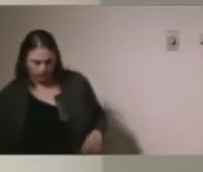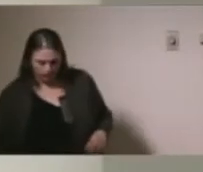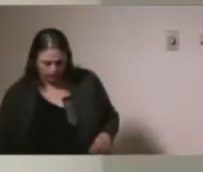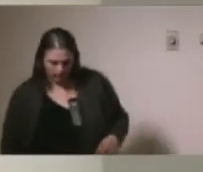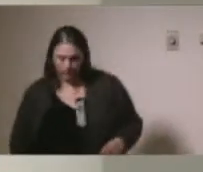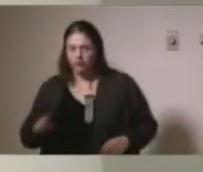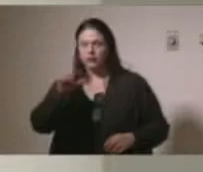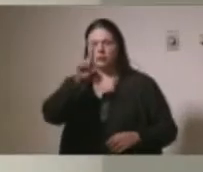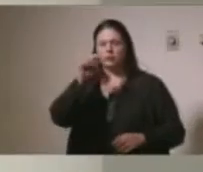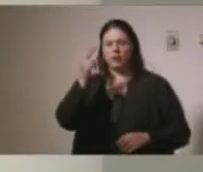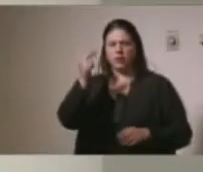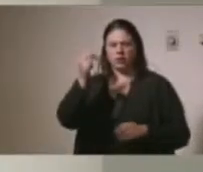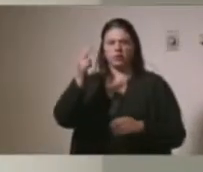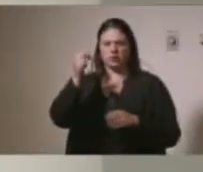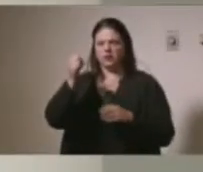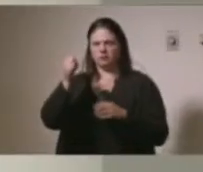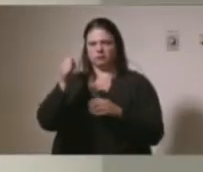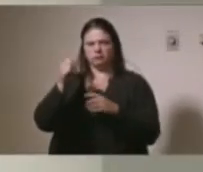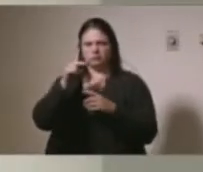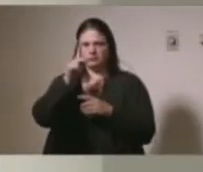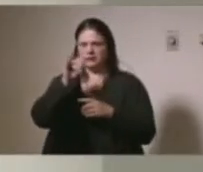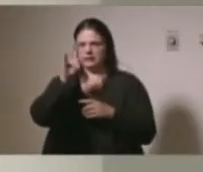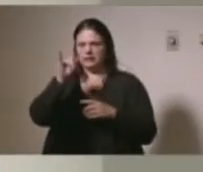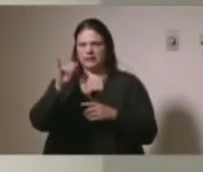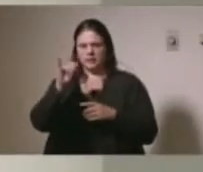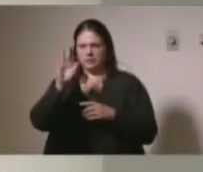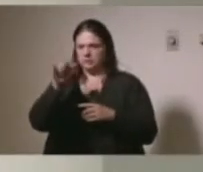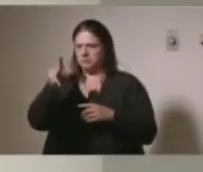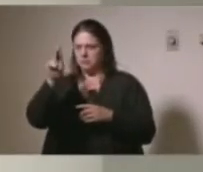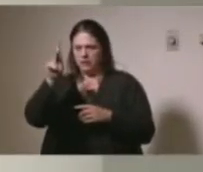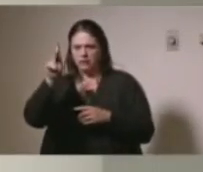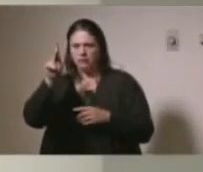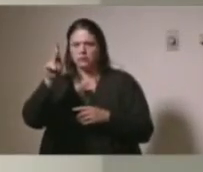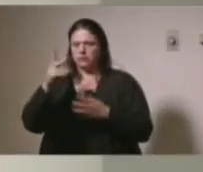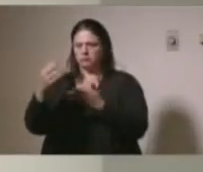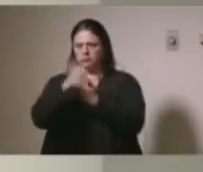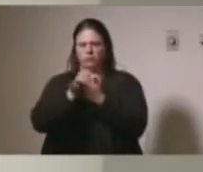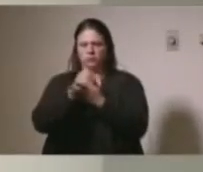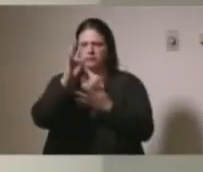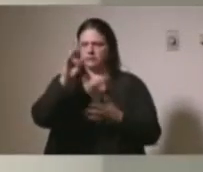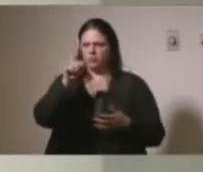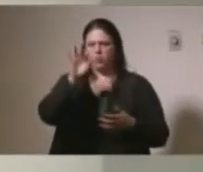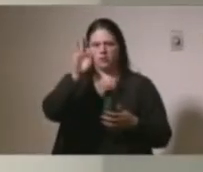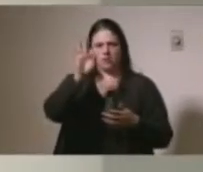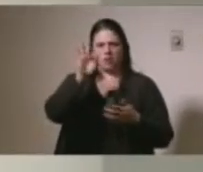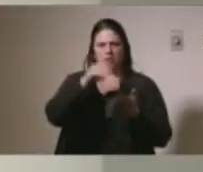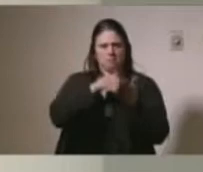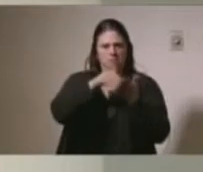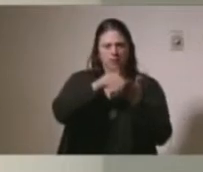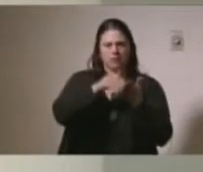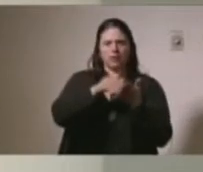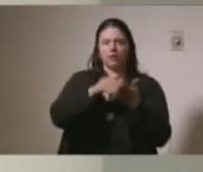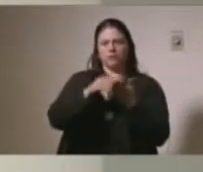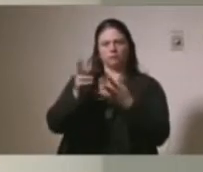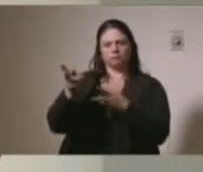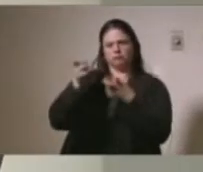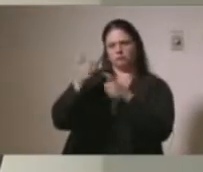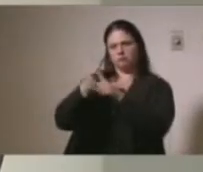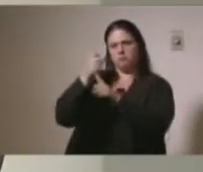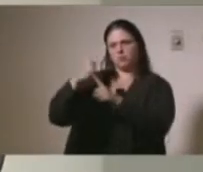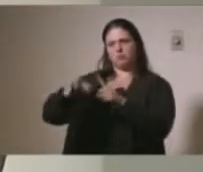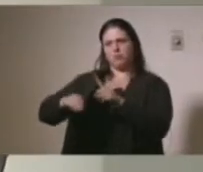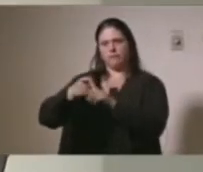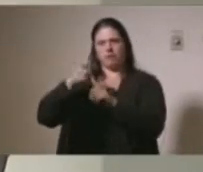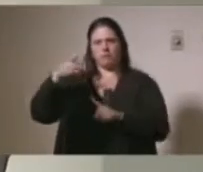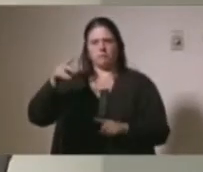made $121 million and Kiwibank made $79 million of it. So New Zealand Post